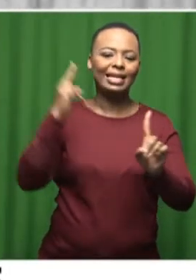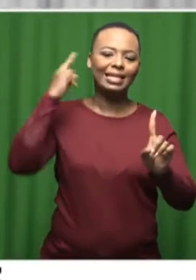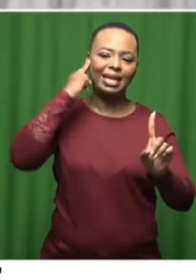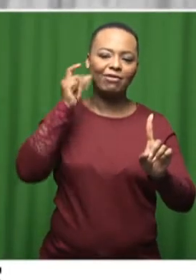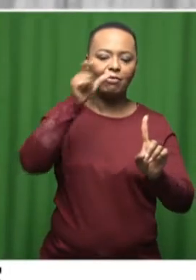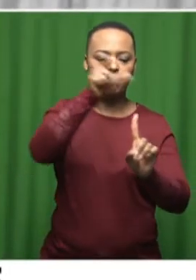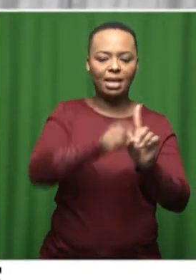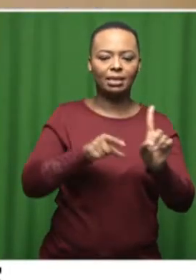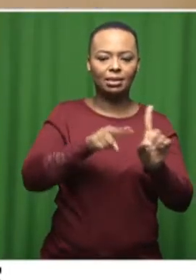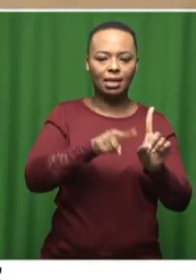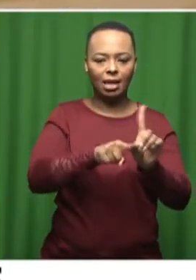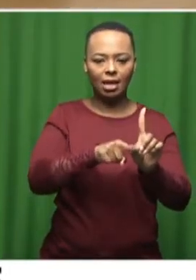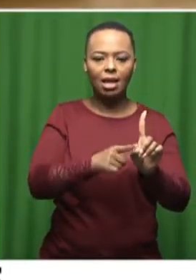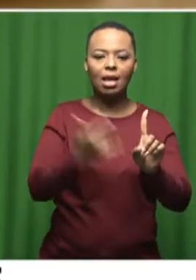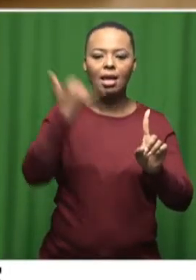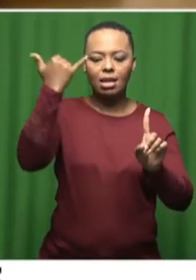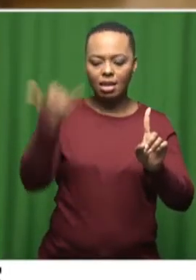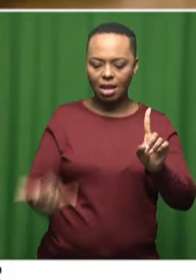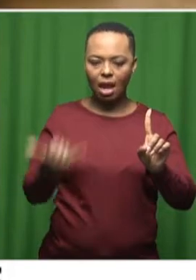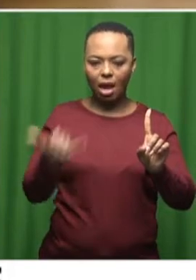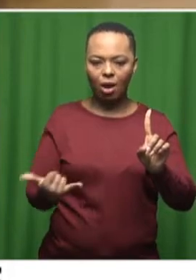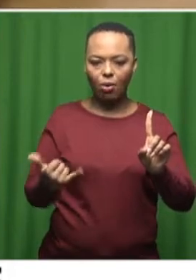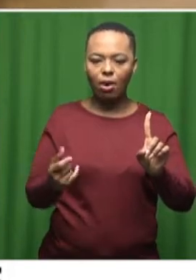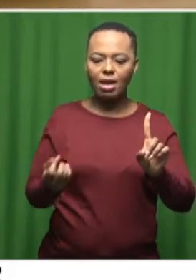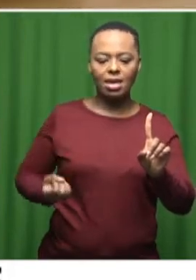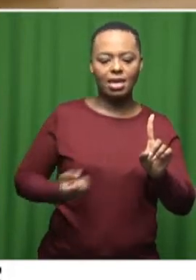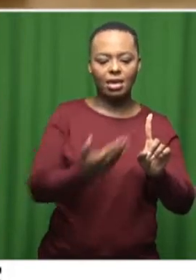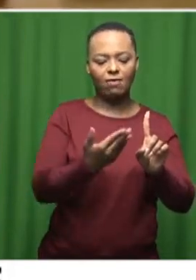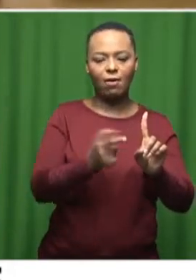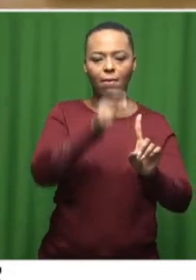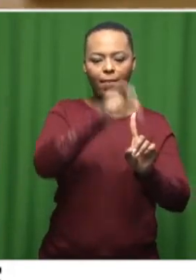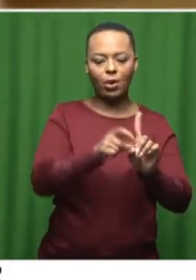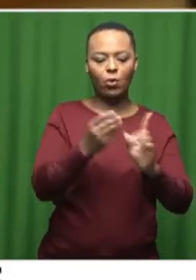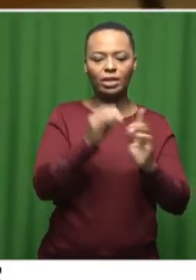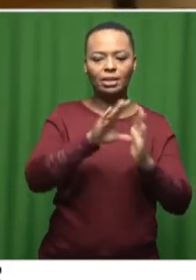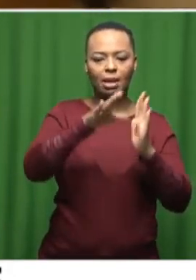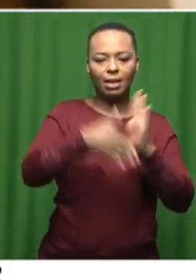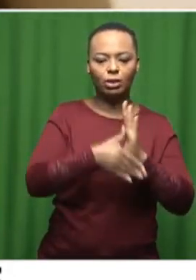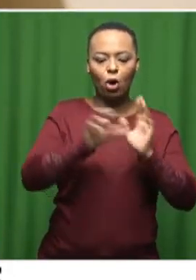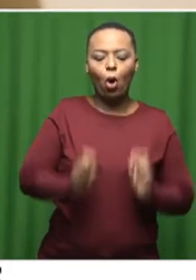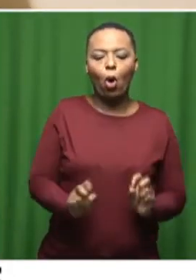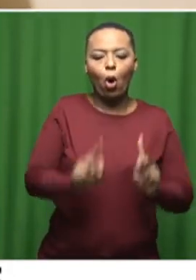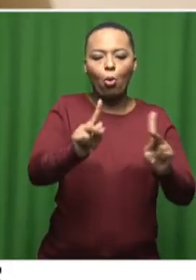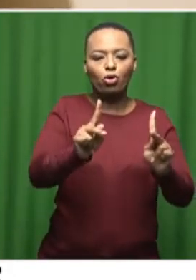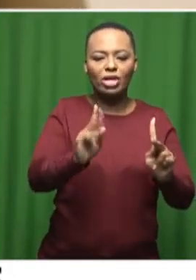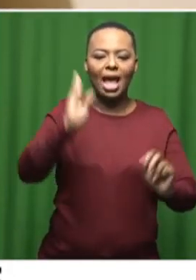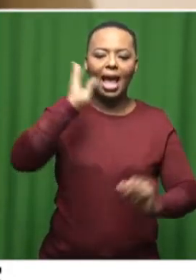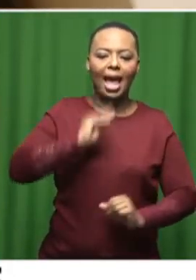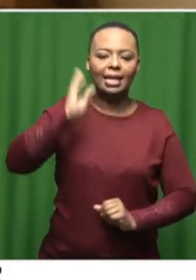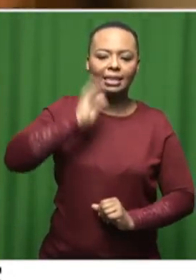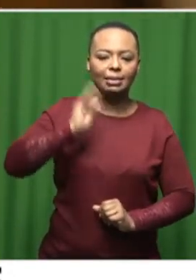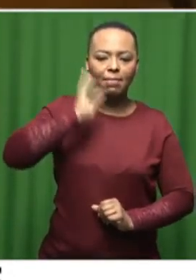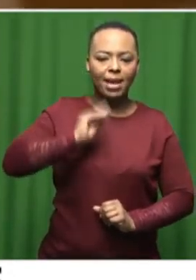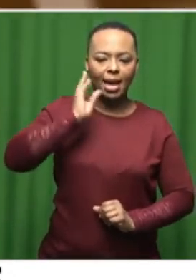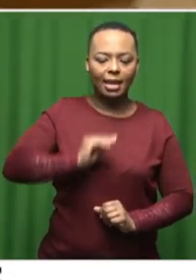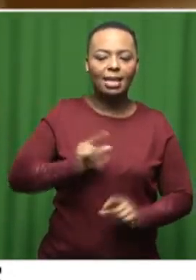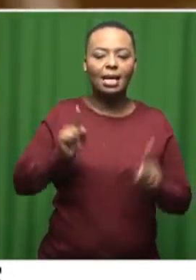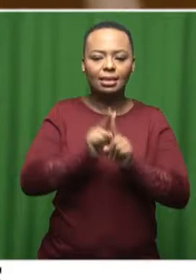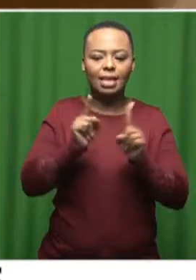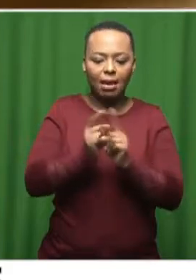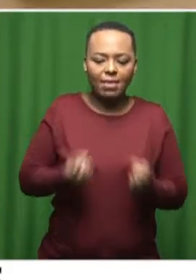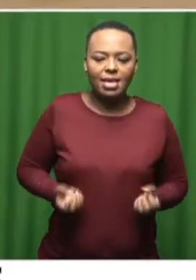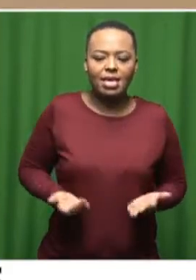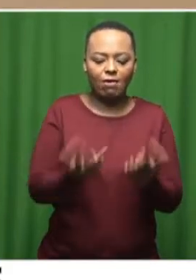that if you give persons with disabilities the opportunities to experience and also to be given